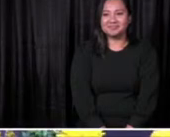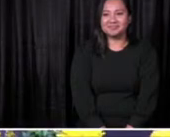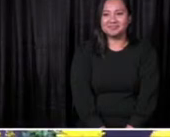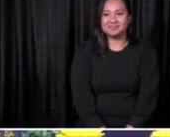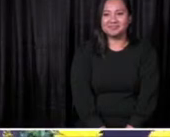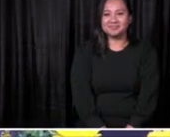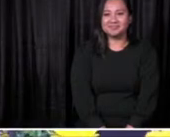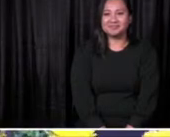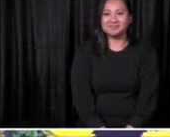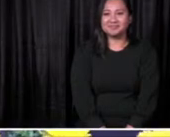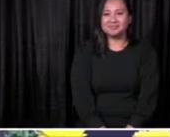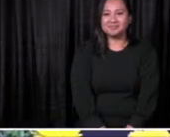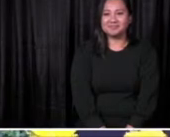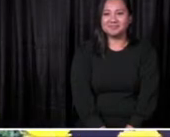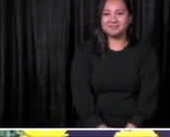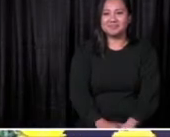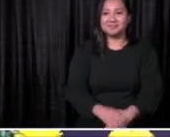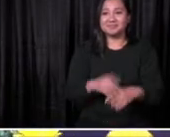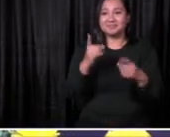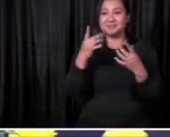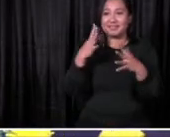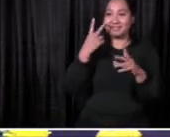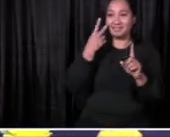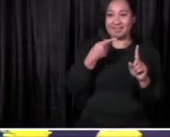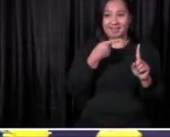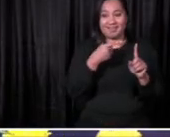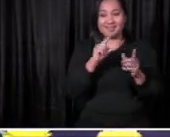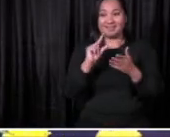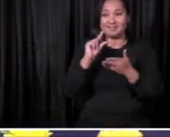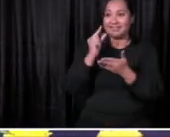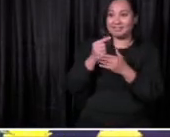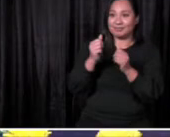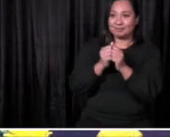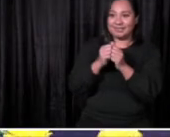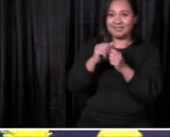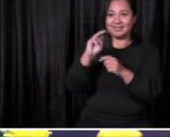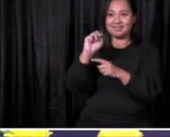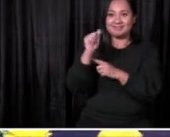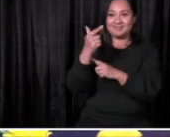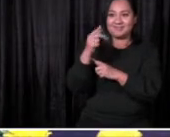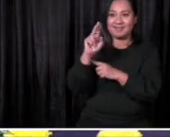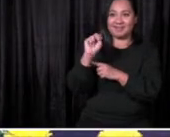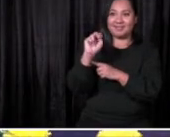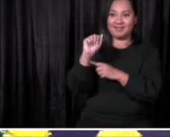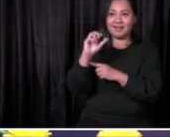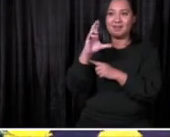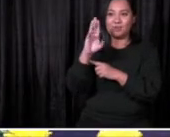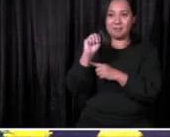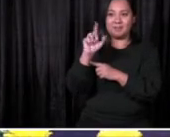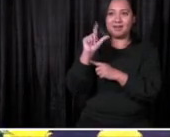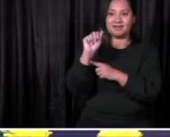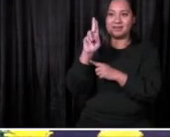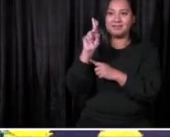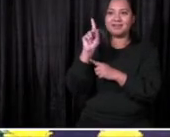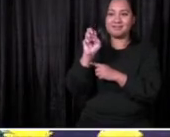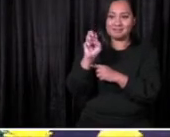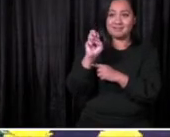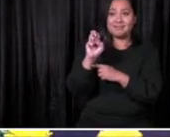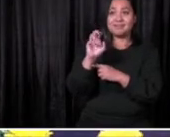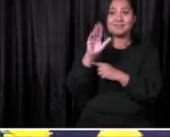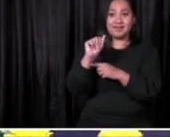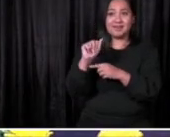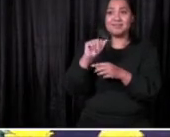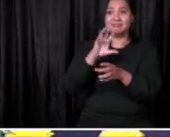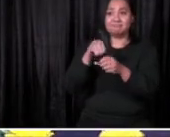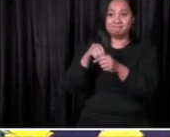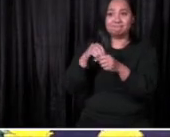As you heard, Alalia graduated magna cum laude with a BA in sociology in January of 2023. She